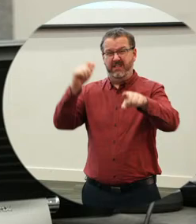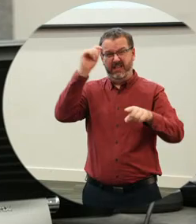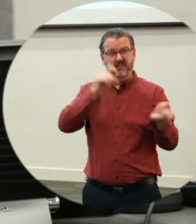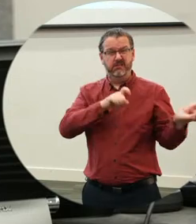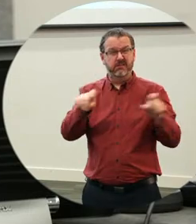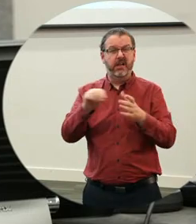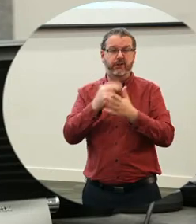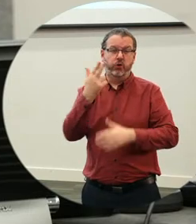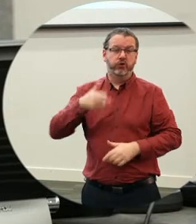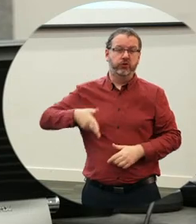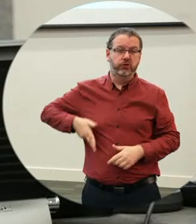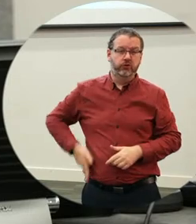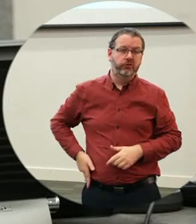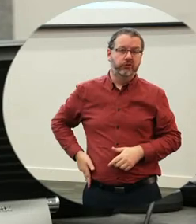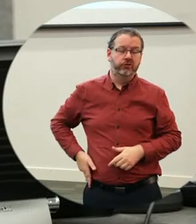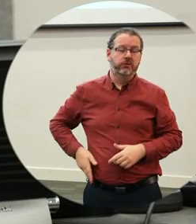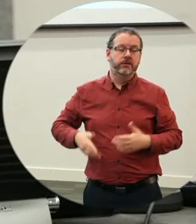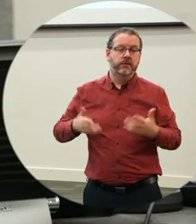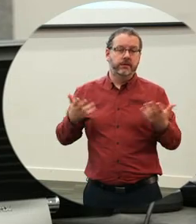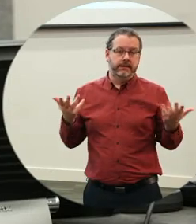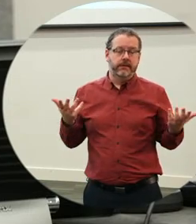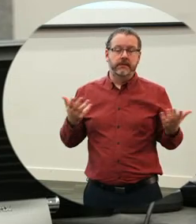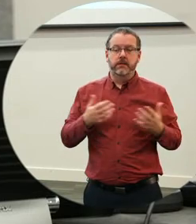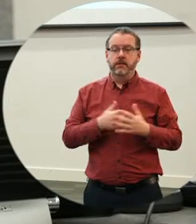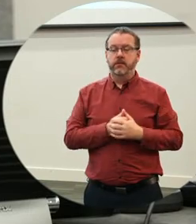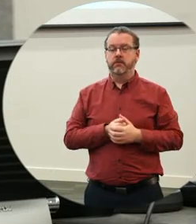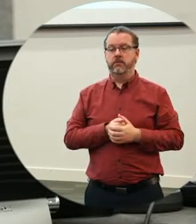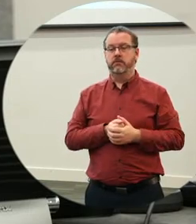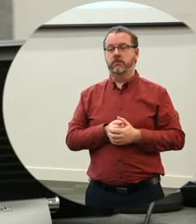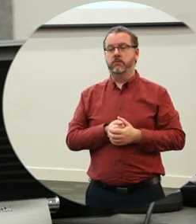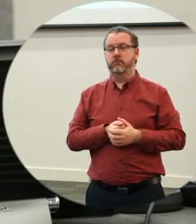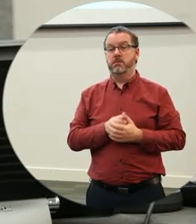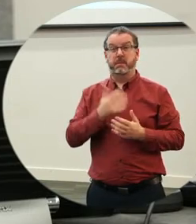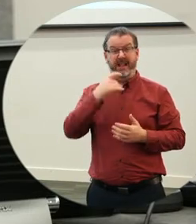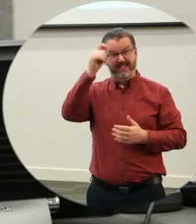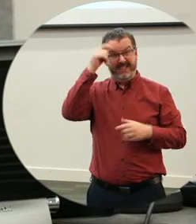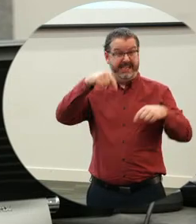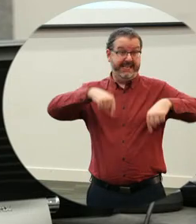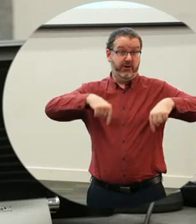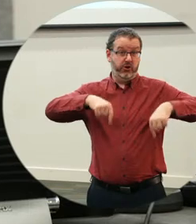political circumstances that we had here weren't replicated elsewhere, you know.